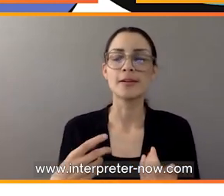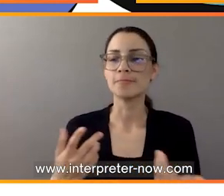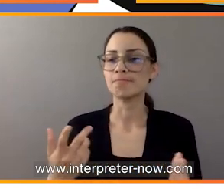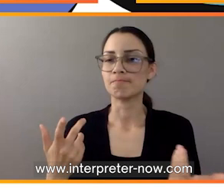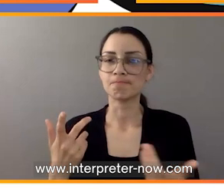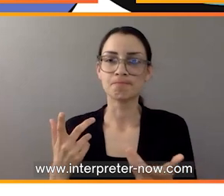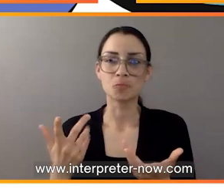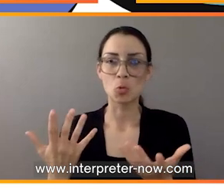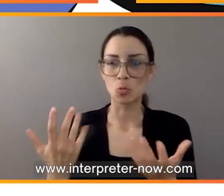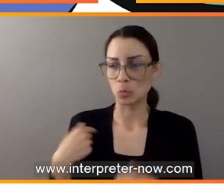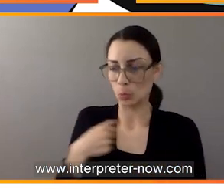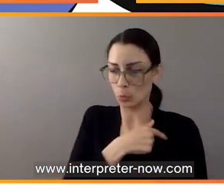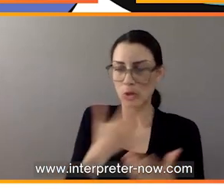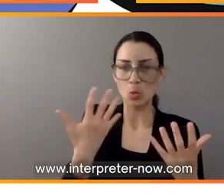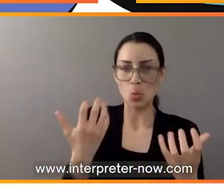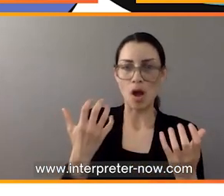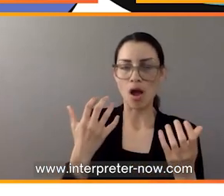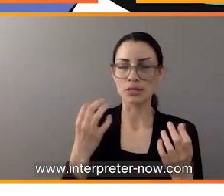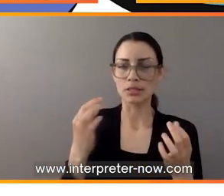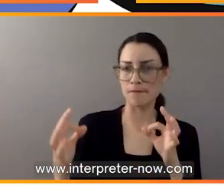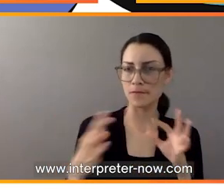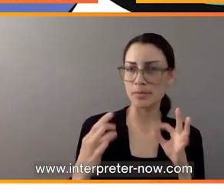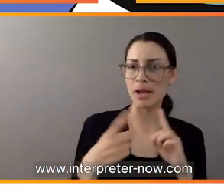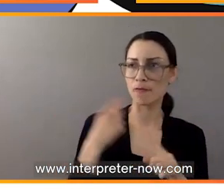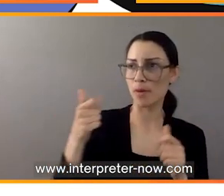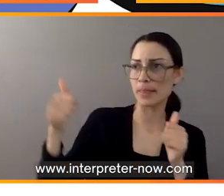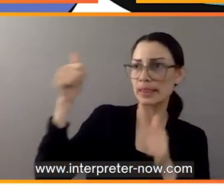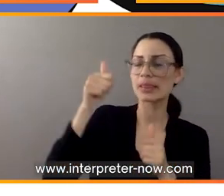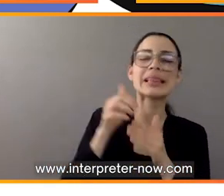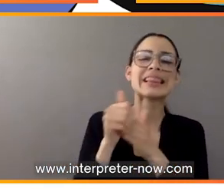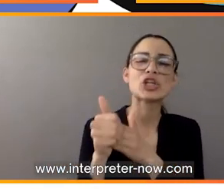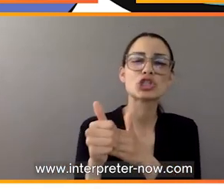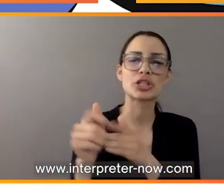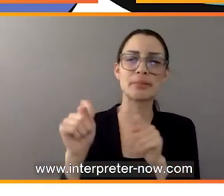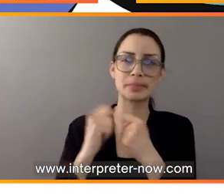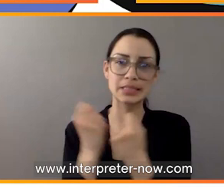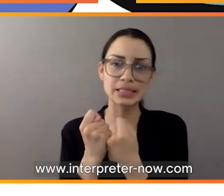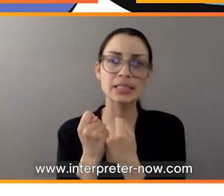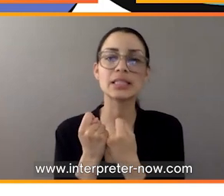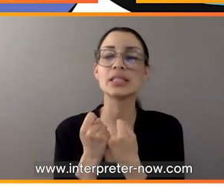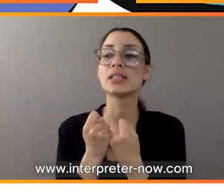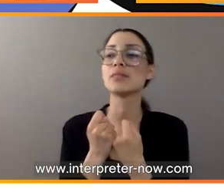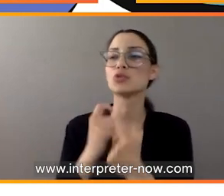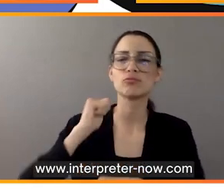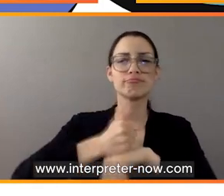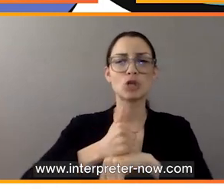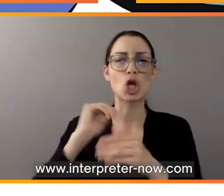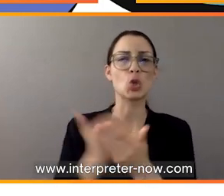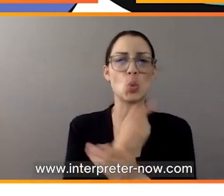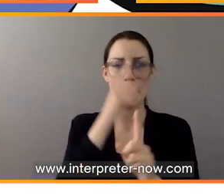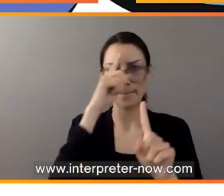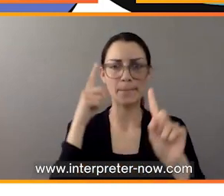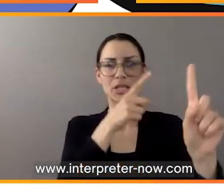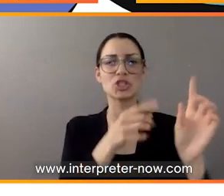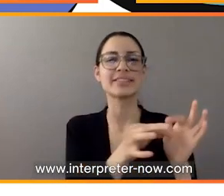all right, let's get some feedback from the leadership team on what our purpose will be. Like, what is our new mission statement